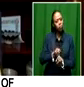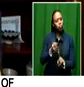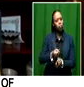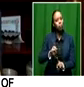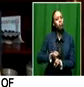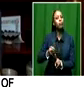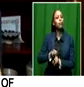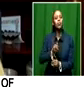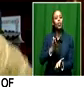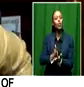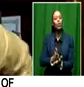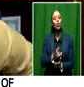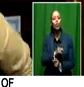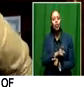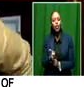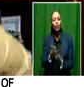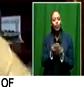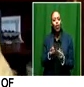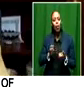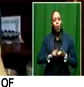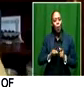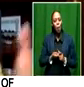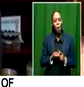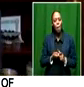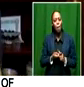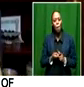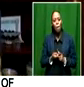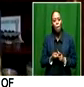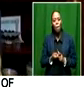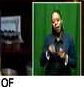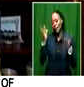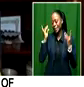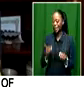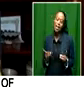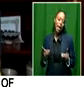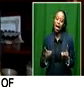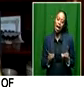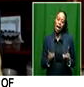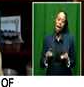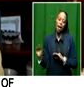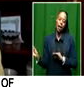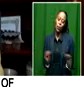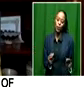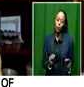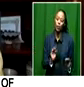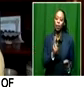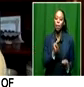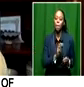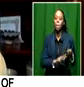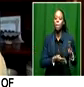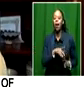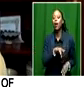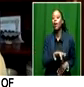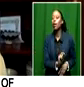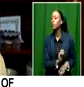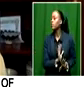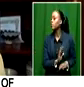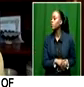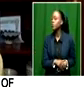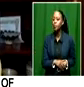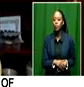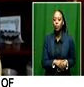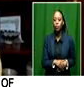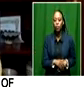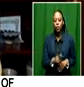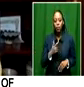and getting to solve the problem, the decision most teachers would say, well, why don't we just do mathematical literacy? And